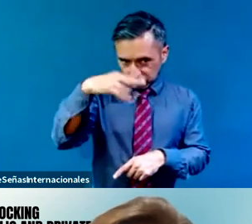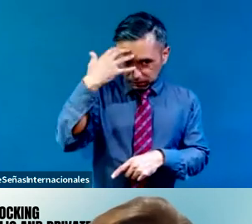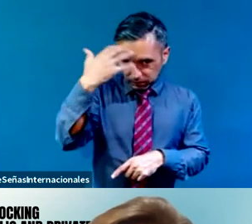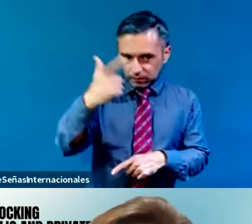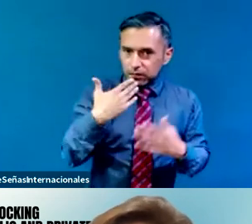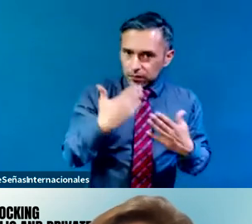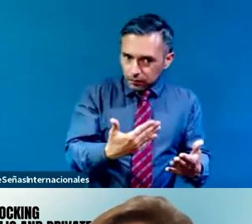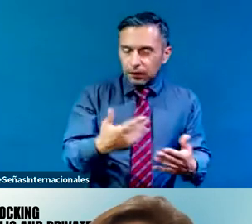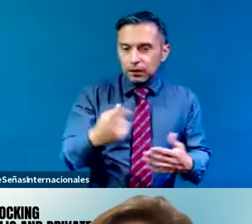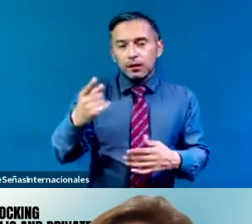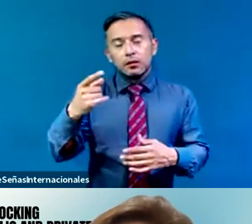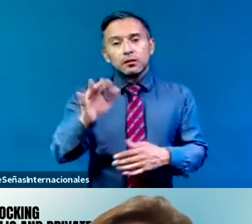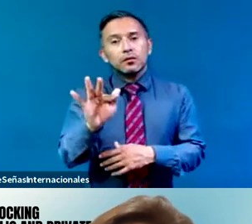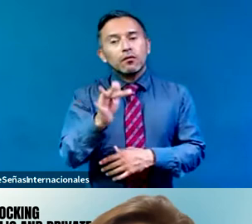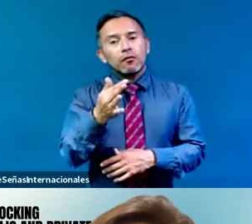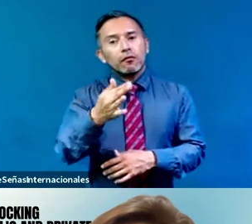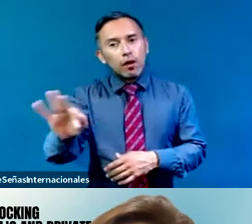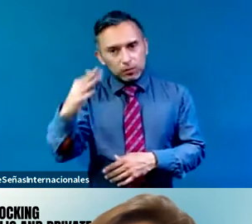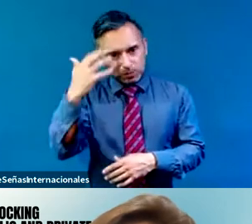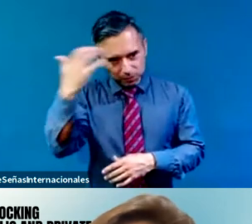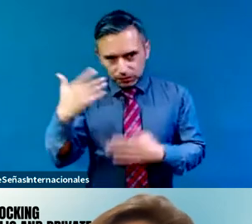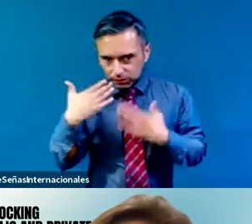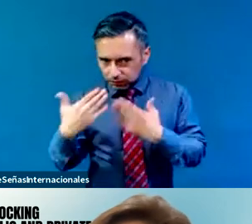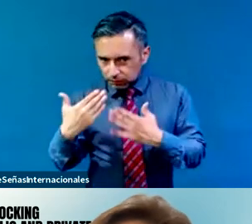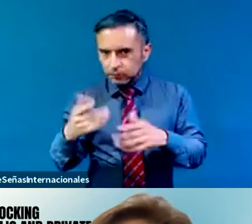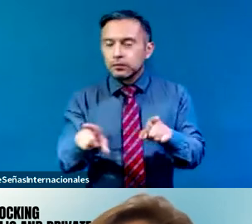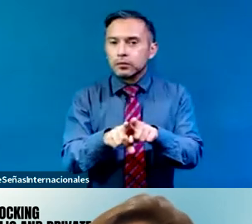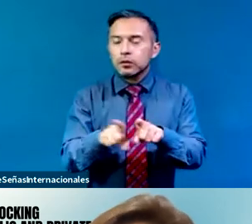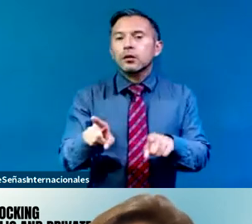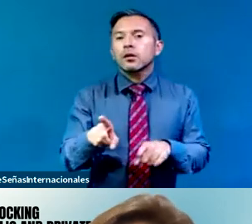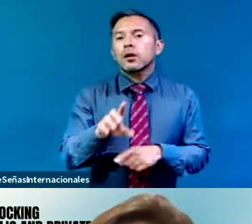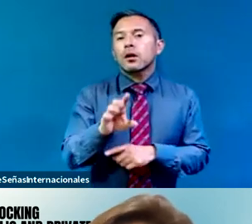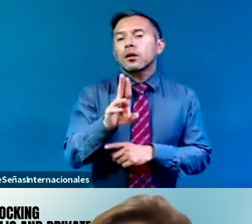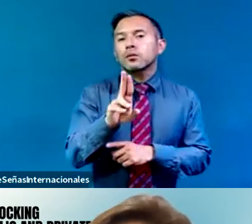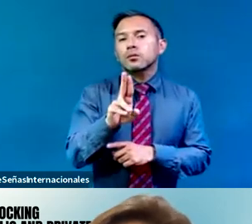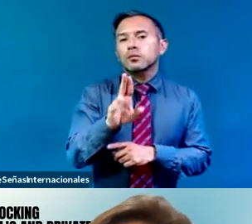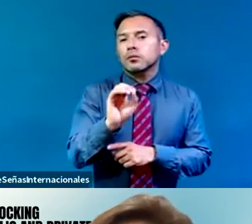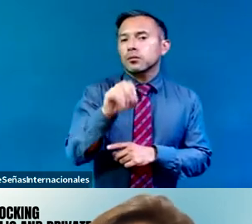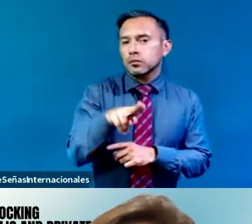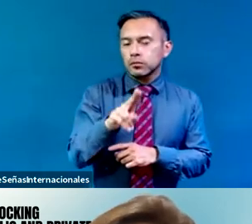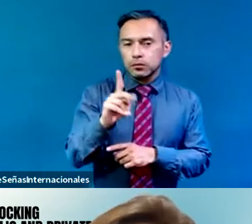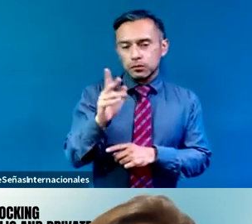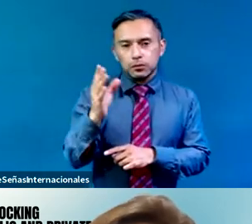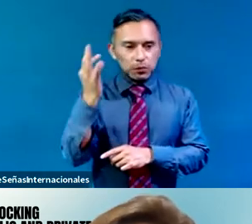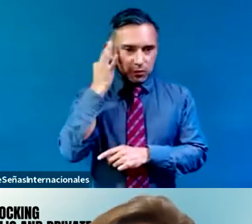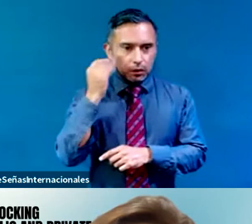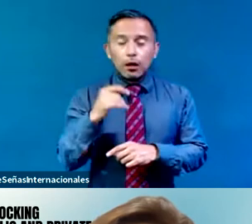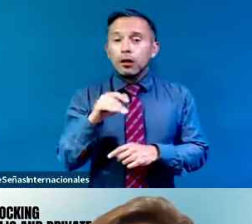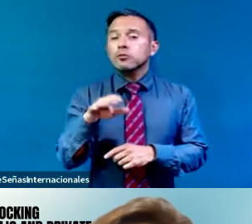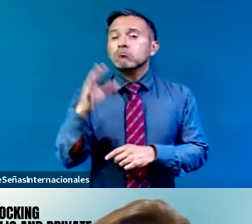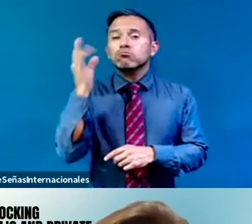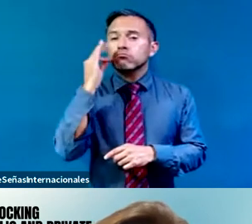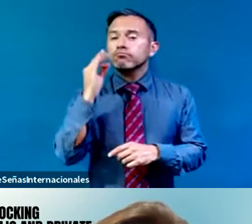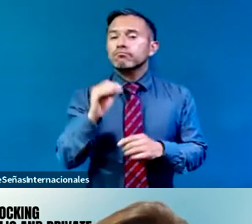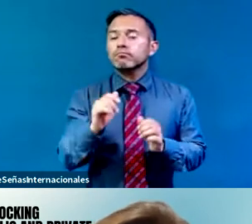75 years ago, the UN started drafting the Universal Declaration of Human Rights, the UDHR.